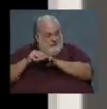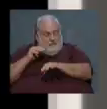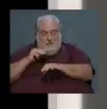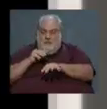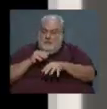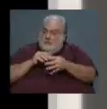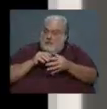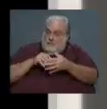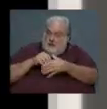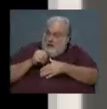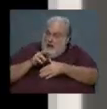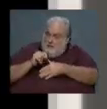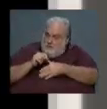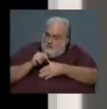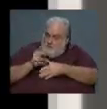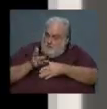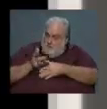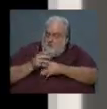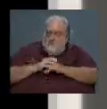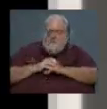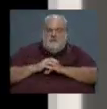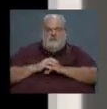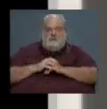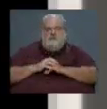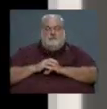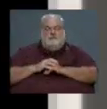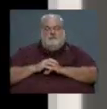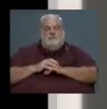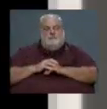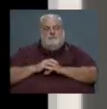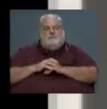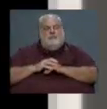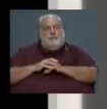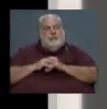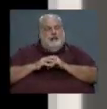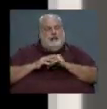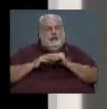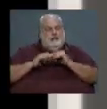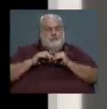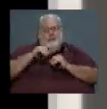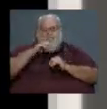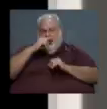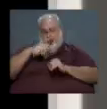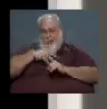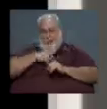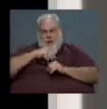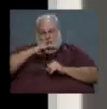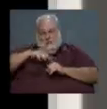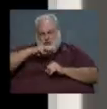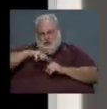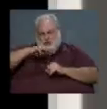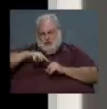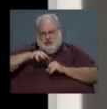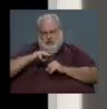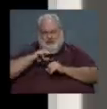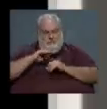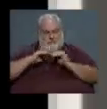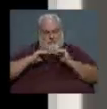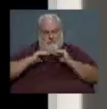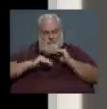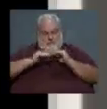get out. Okay, another item on this. This down at the bottom, what is this black and white hashtag down here on the